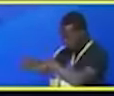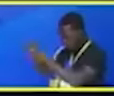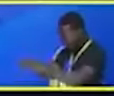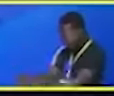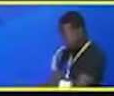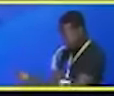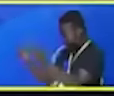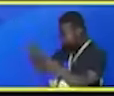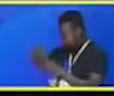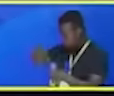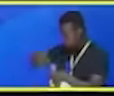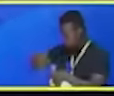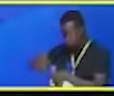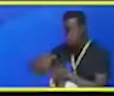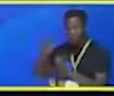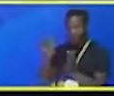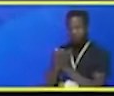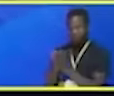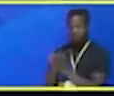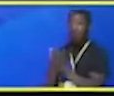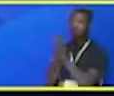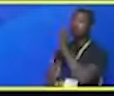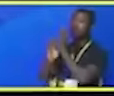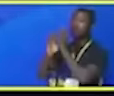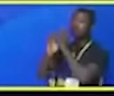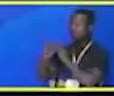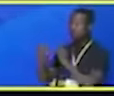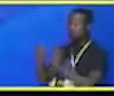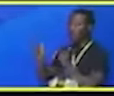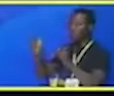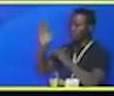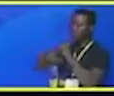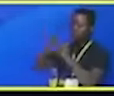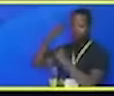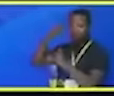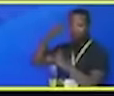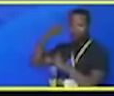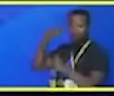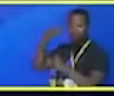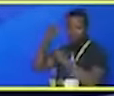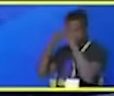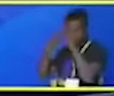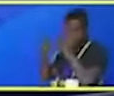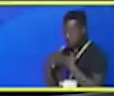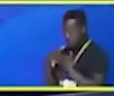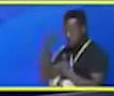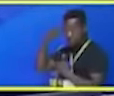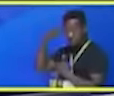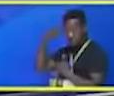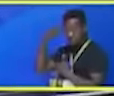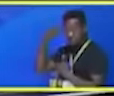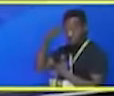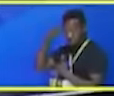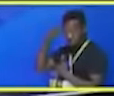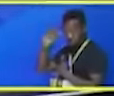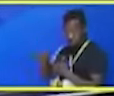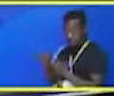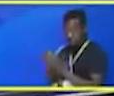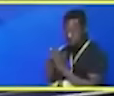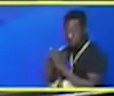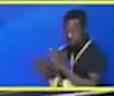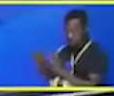rise up and walk in God's economy is greater than silver and gold. Because if you have silver and gold, and yet